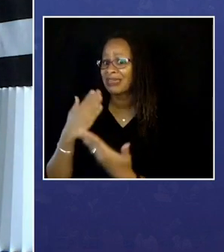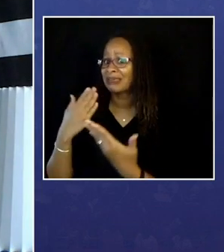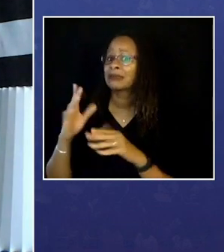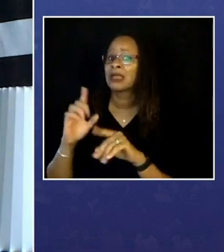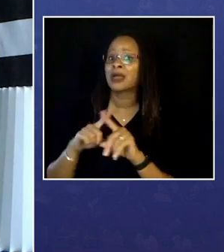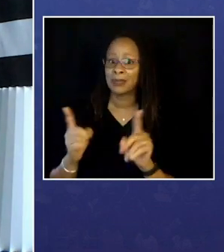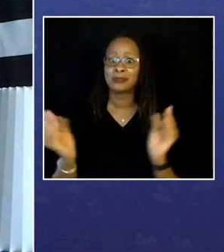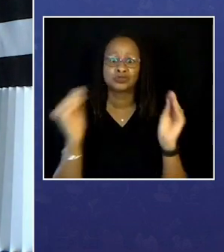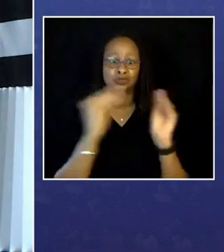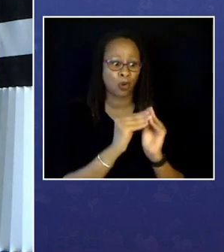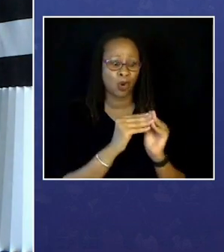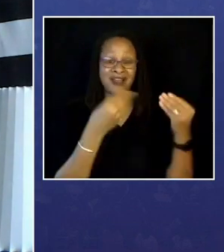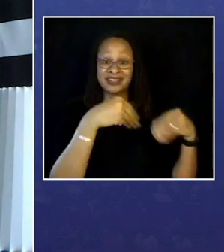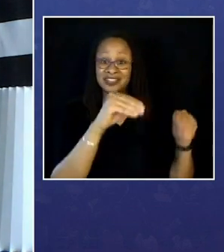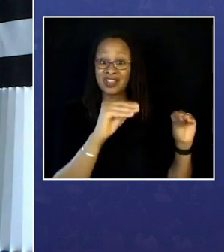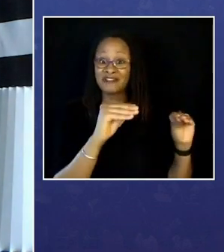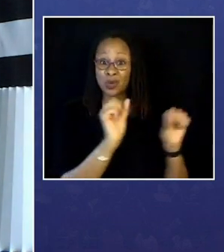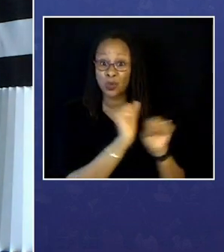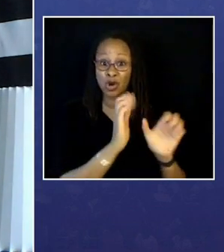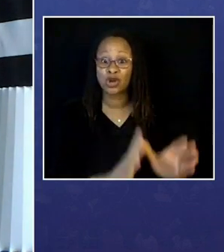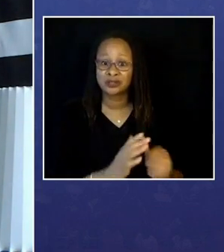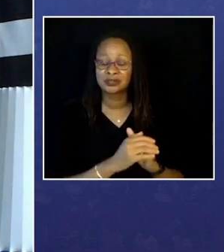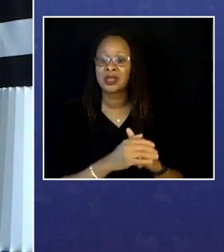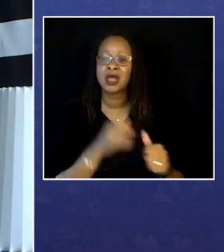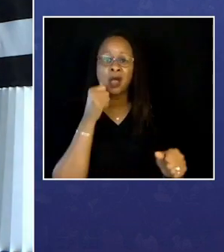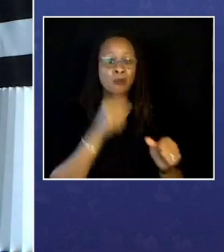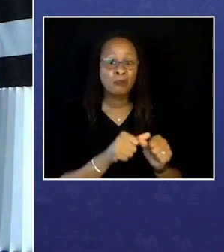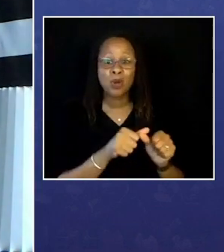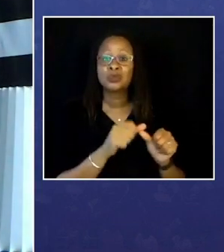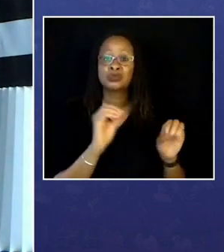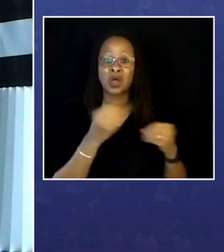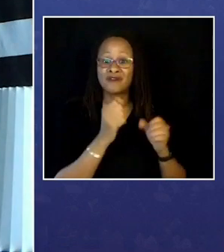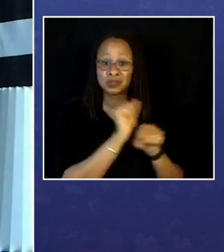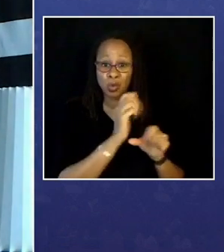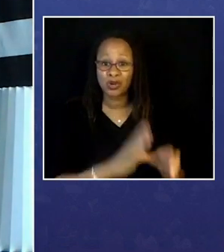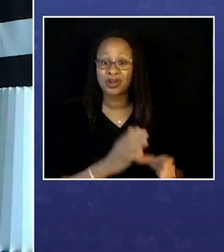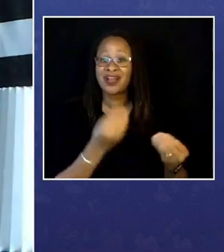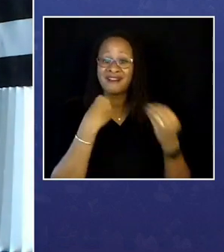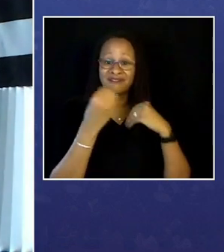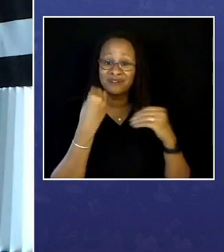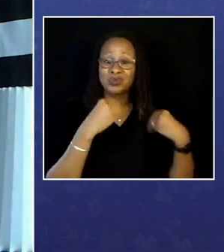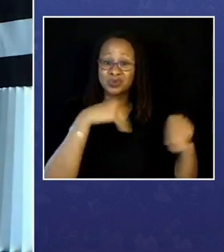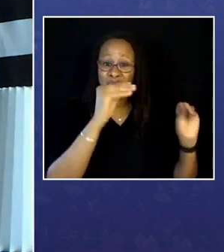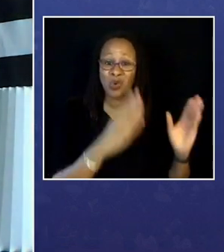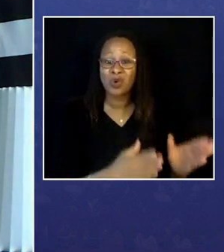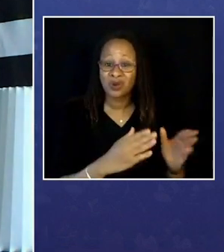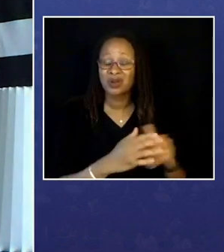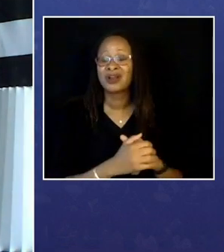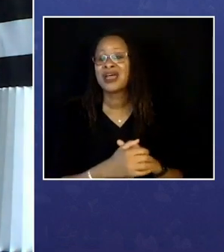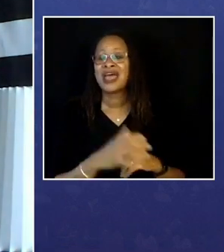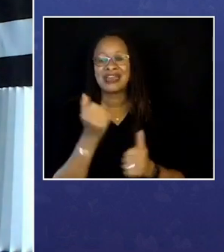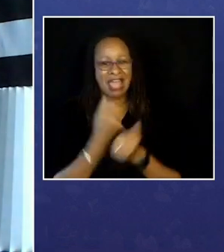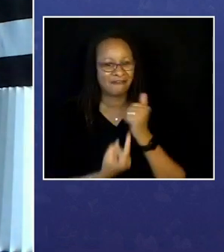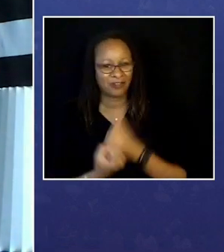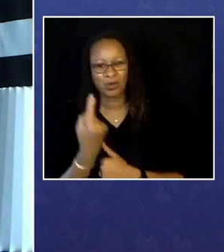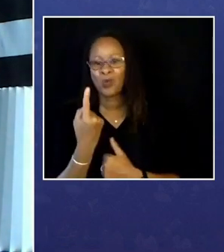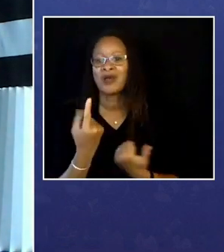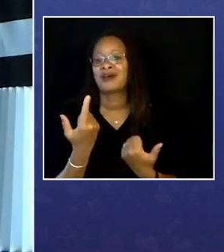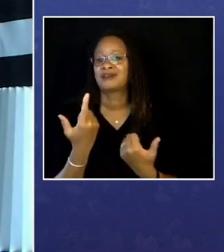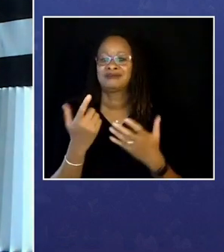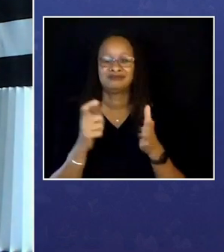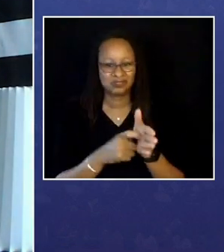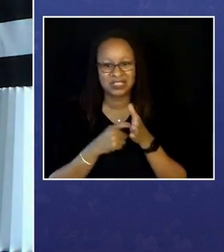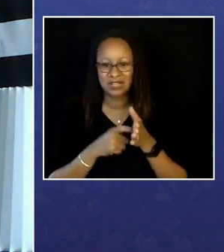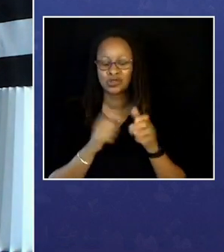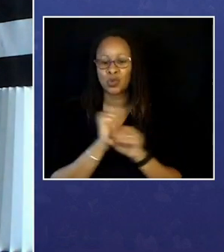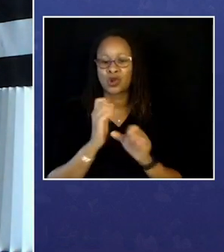be thanking. Our delivery workers, postal workers, grocery store clerks, and every other